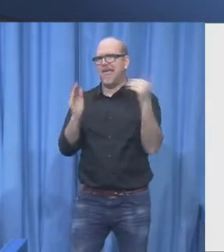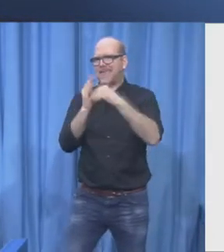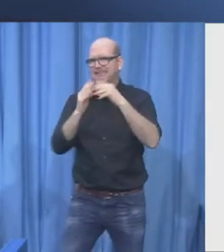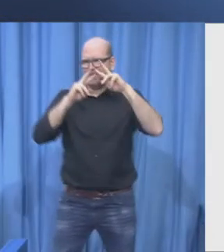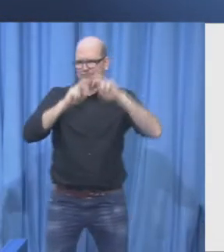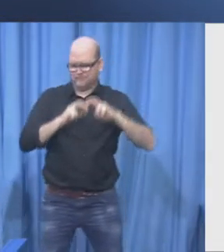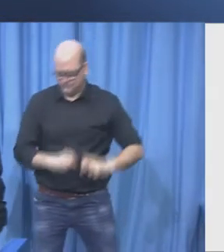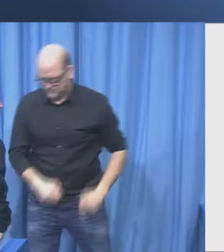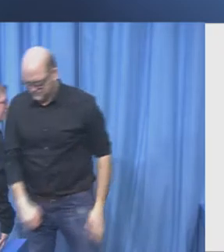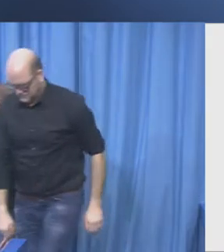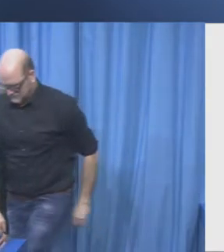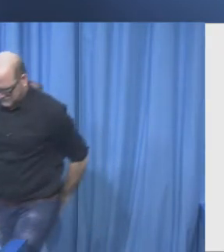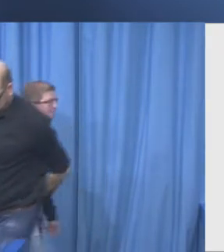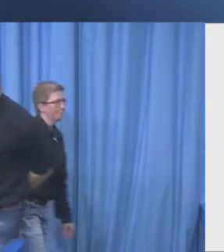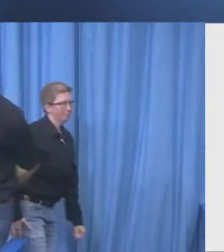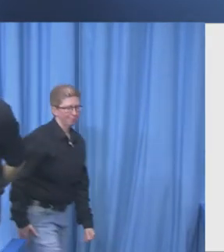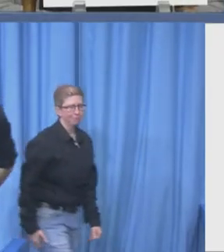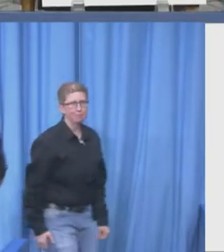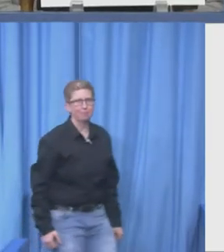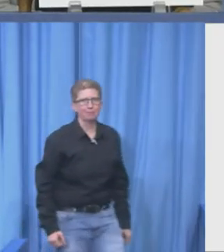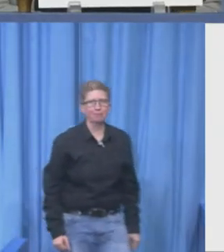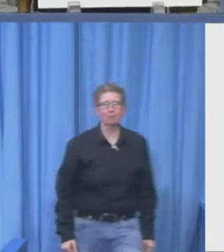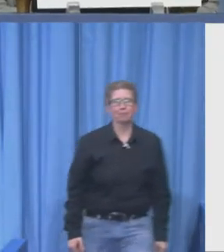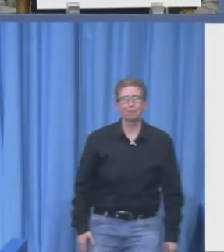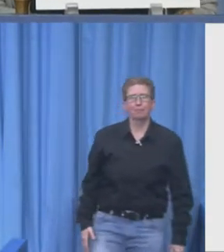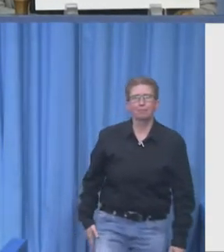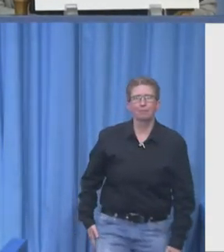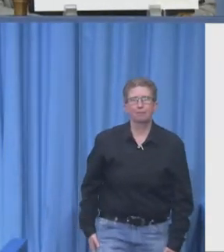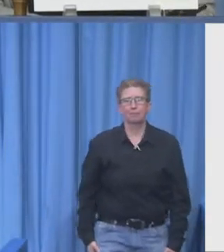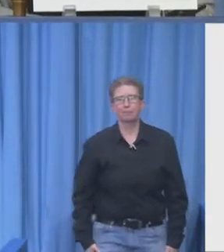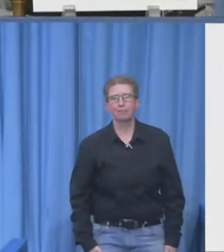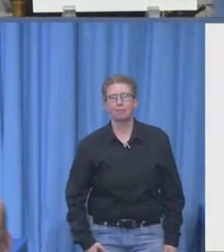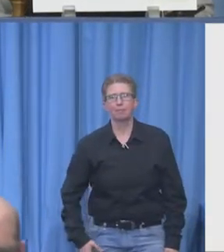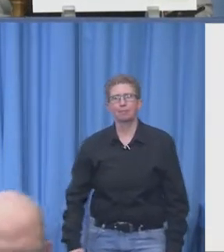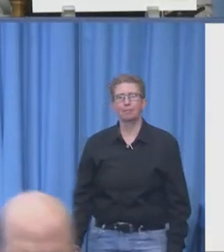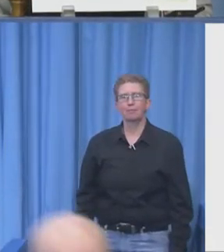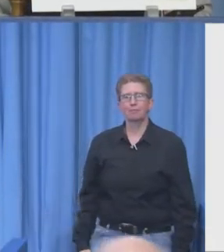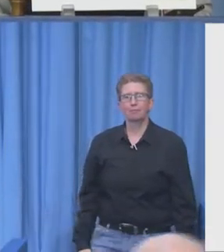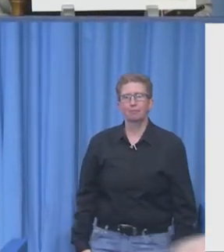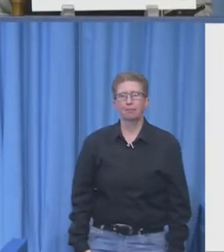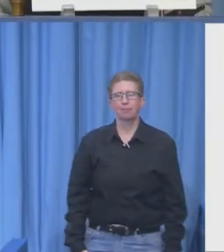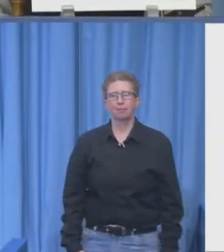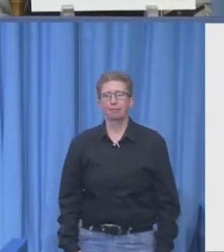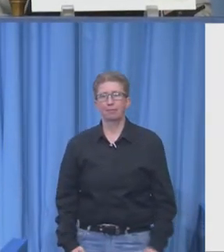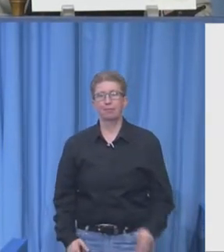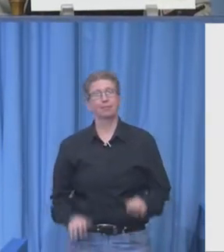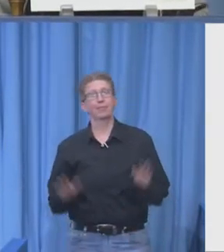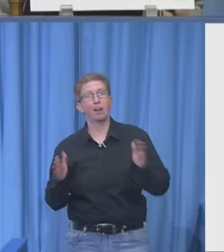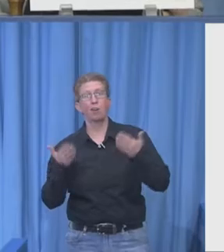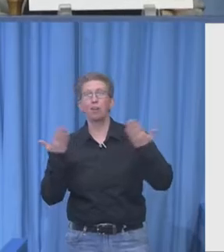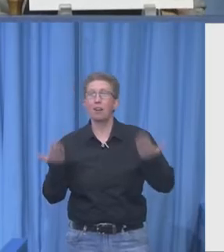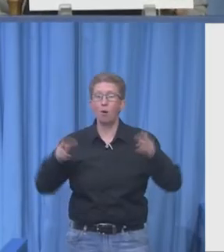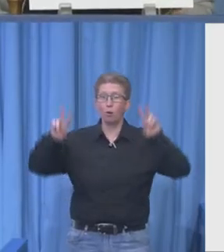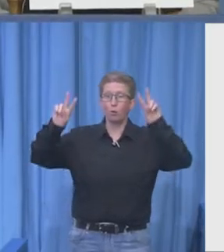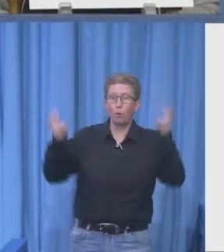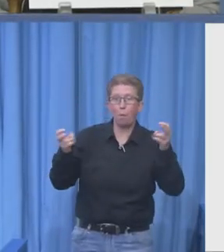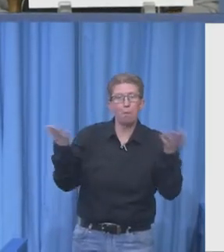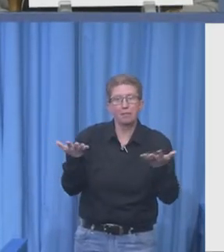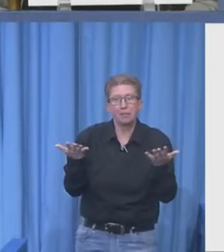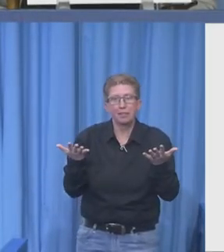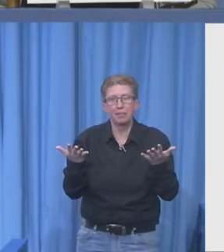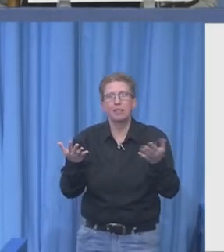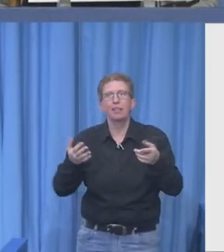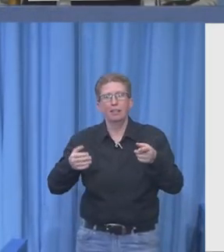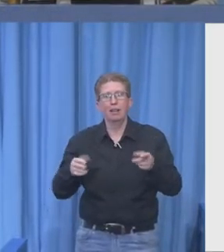Hello, everybody. Now I want to say something about Specialisterne Austria and our challenges and what works. And I